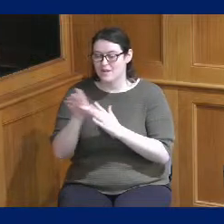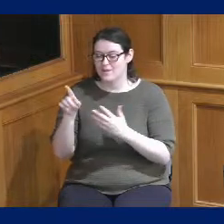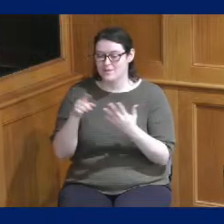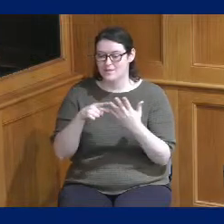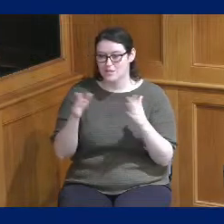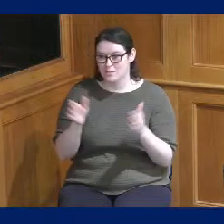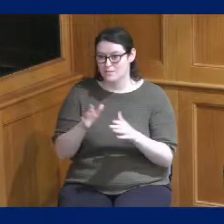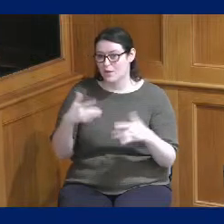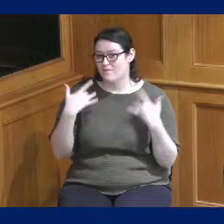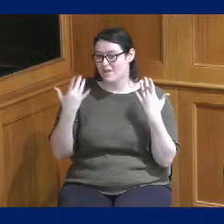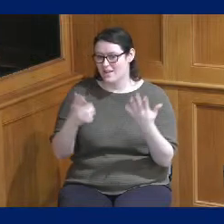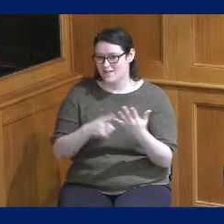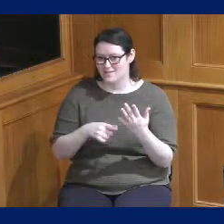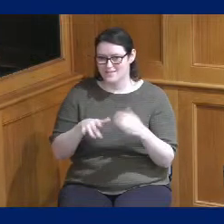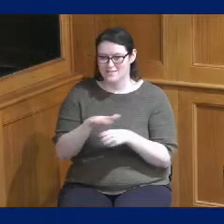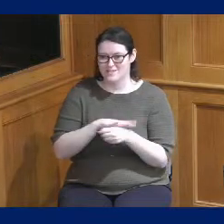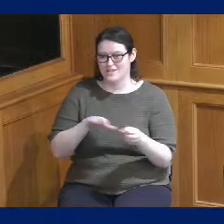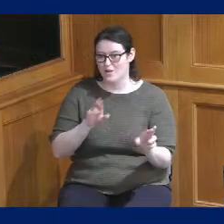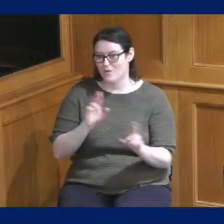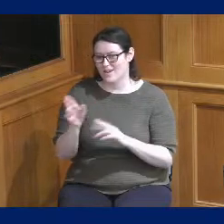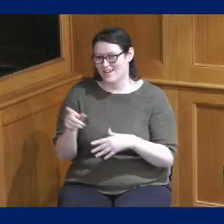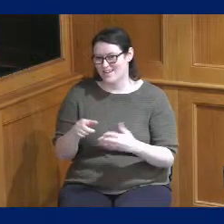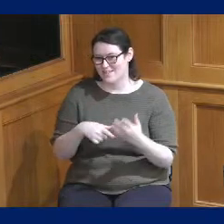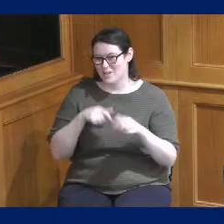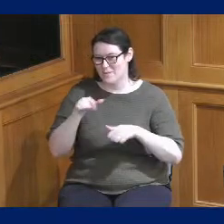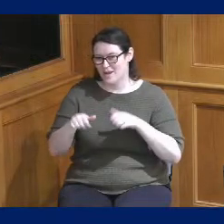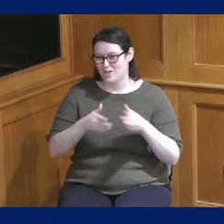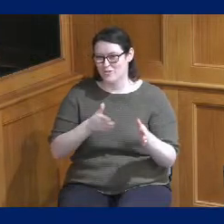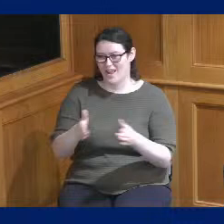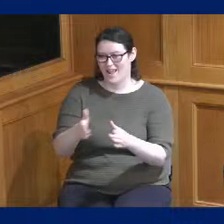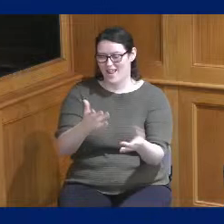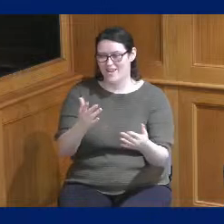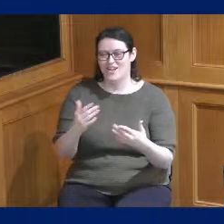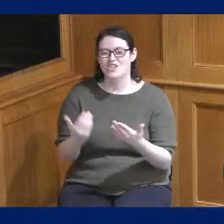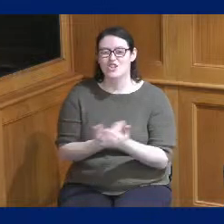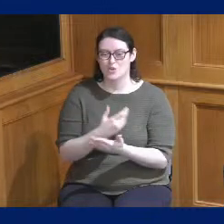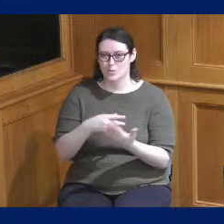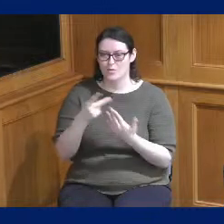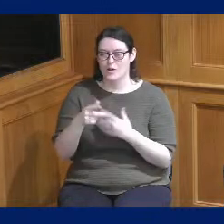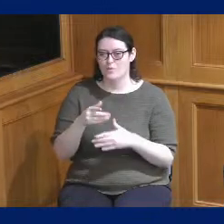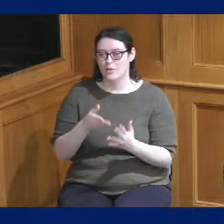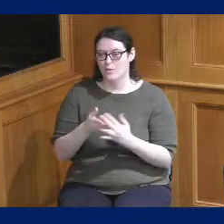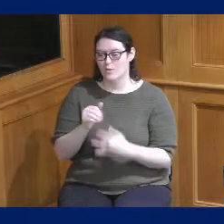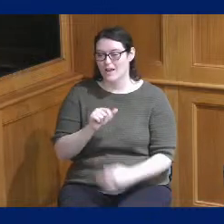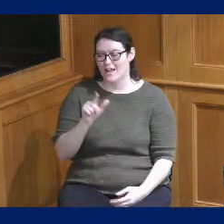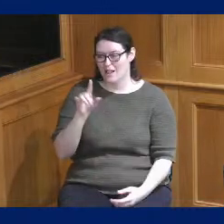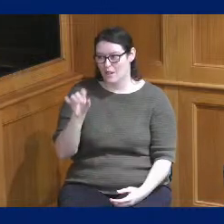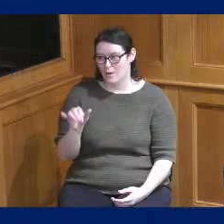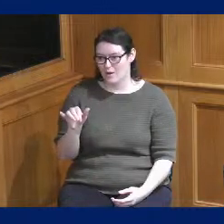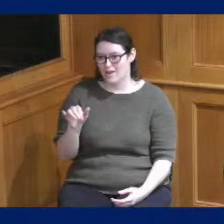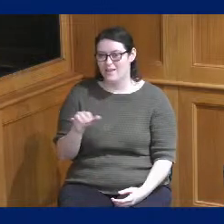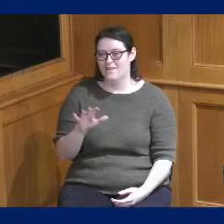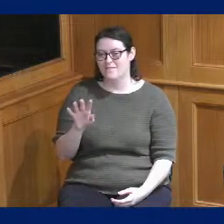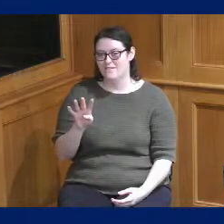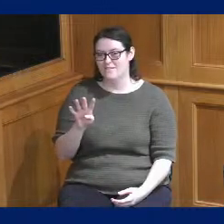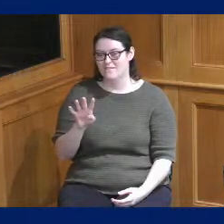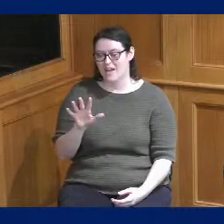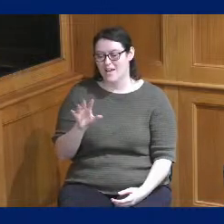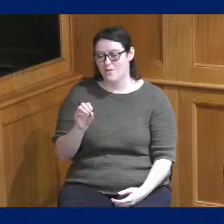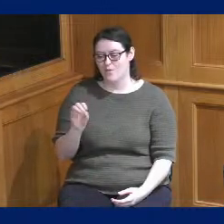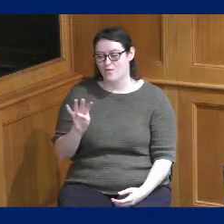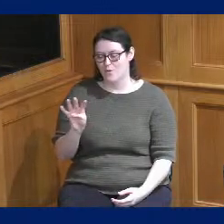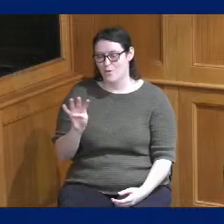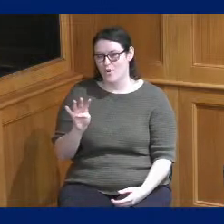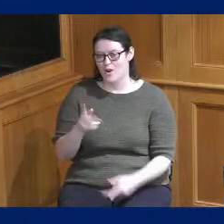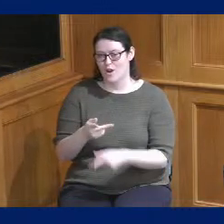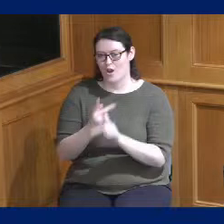event grants, site readiness, bike trail allocations, the new programming that we put in through Alloy, which is the 504 loan expansion program,